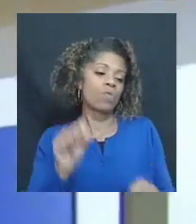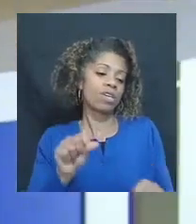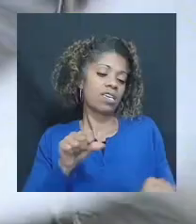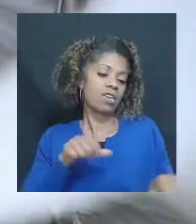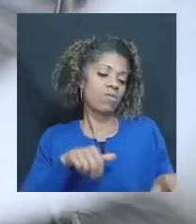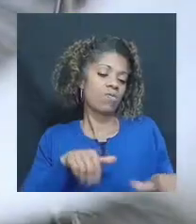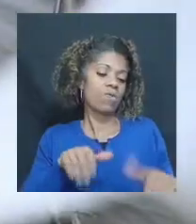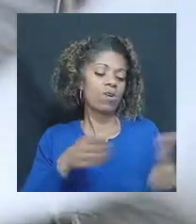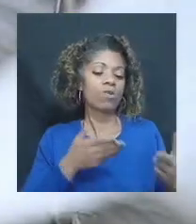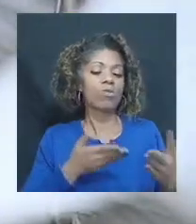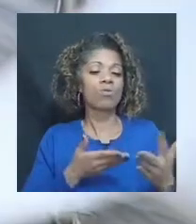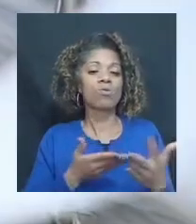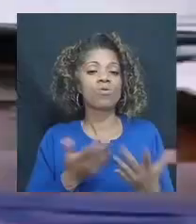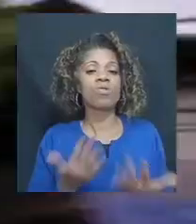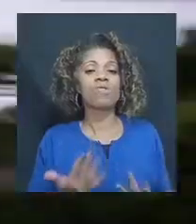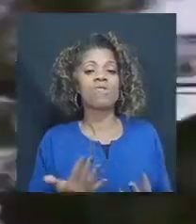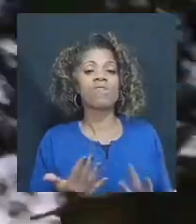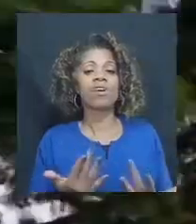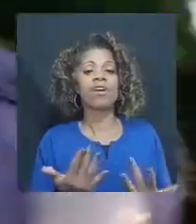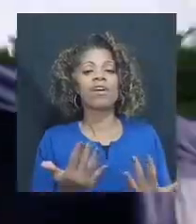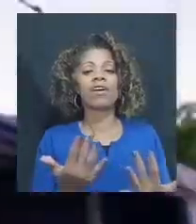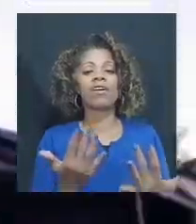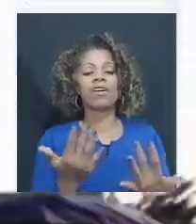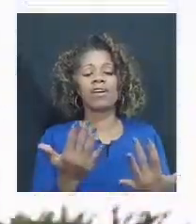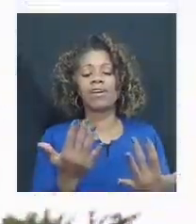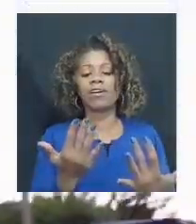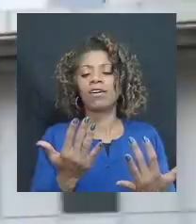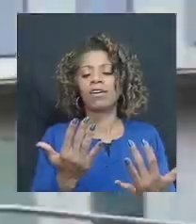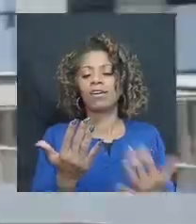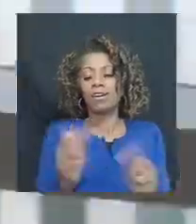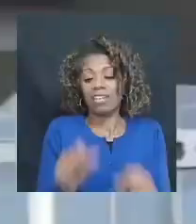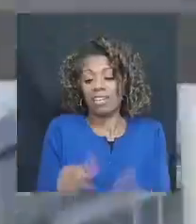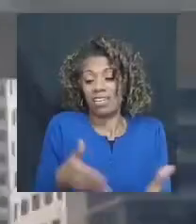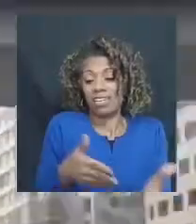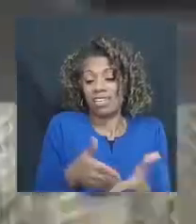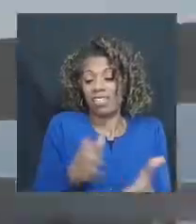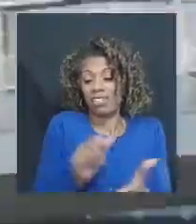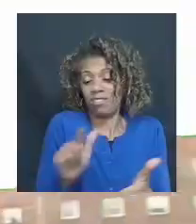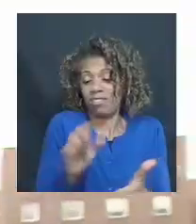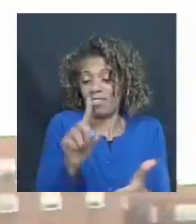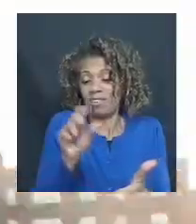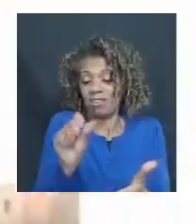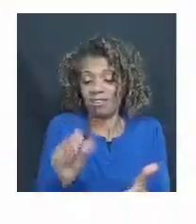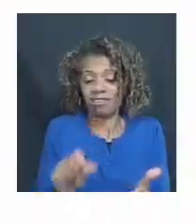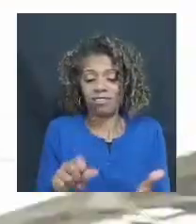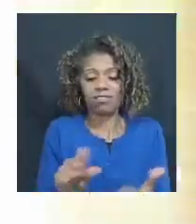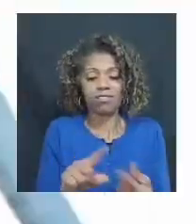Change me, Jesus.